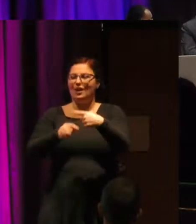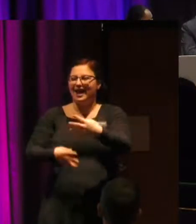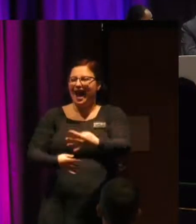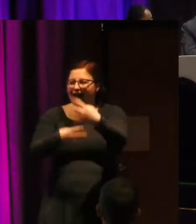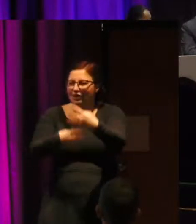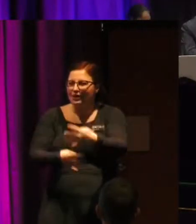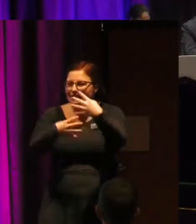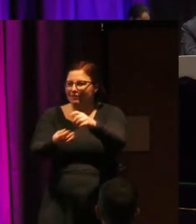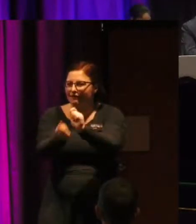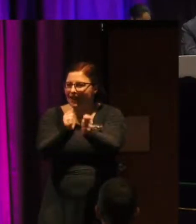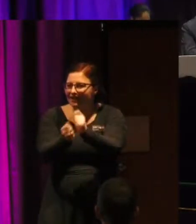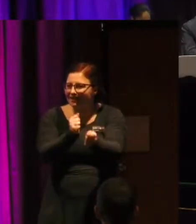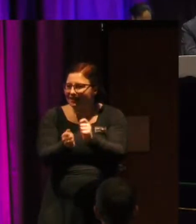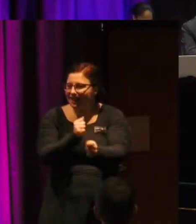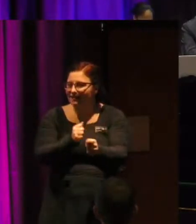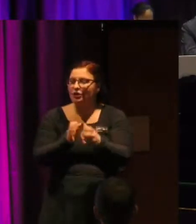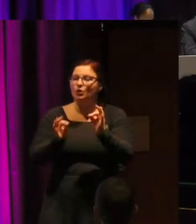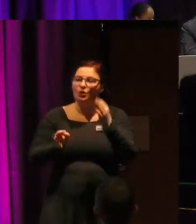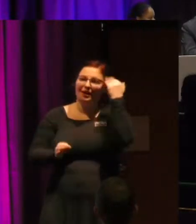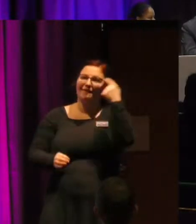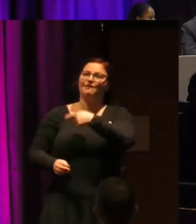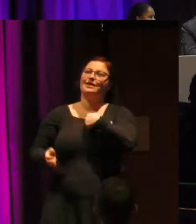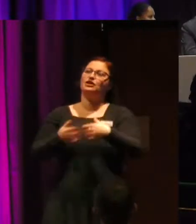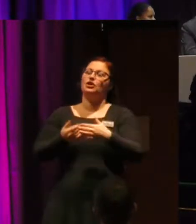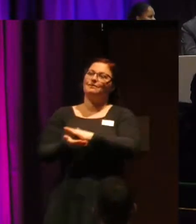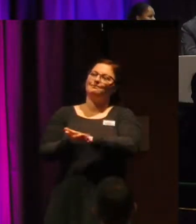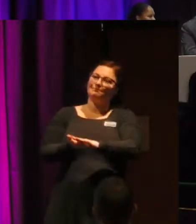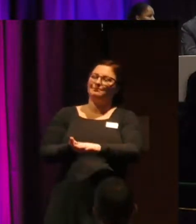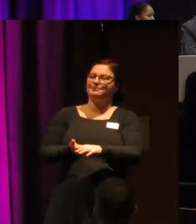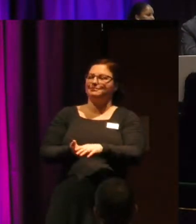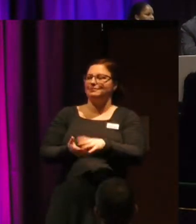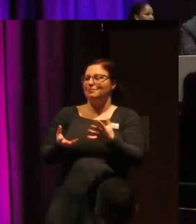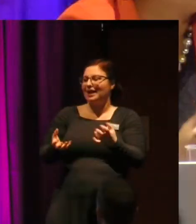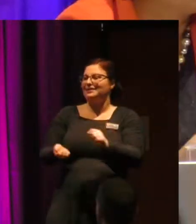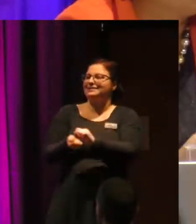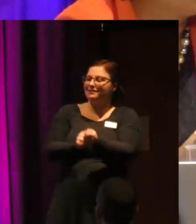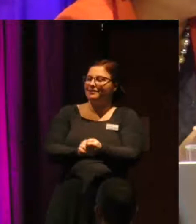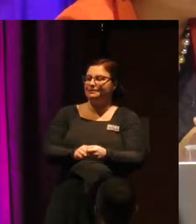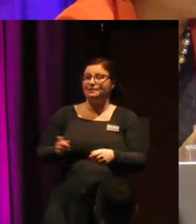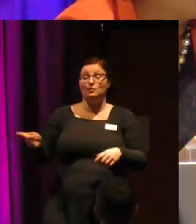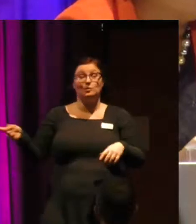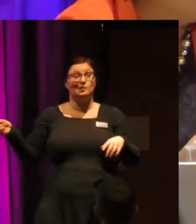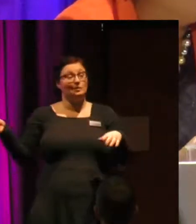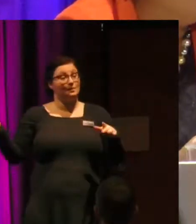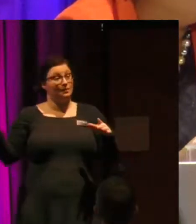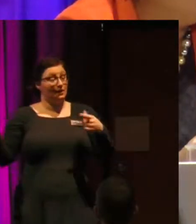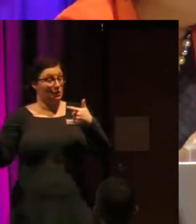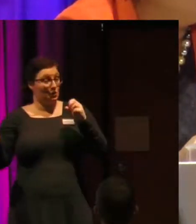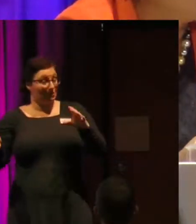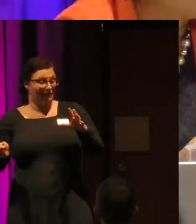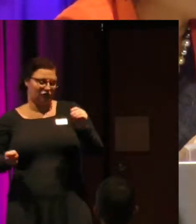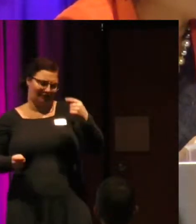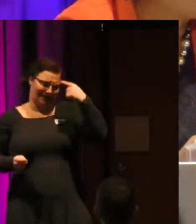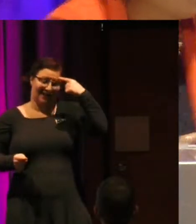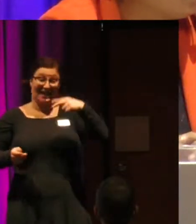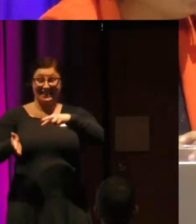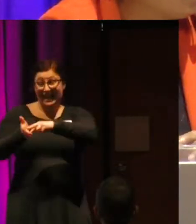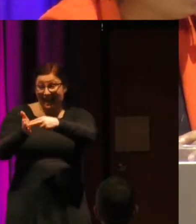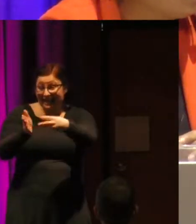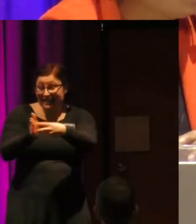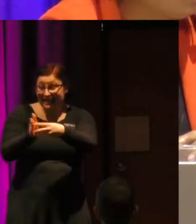stuff like this. What could we do a bit different? Yeah, if we go into the technical sense of social media and